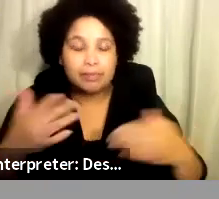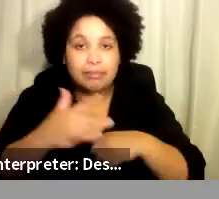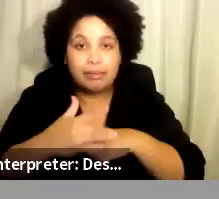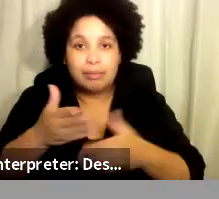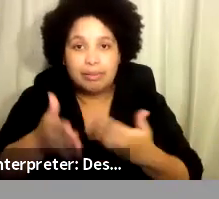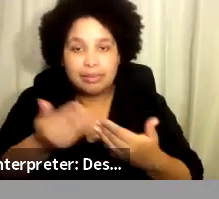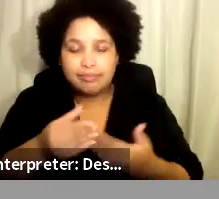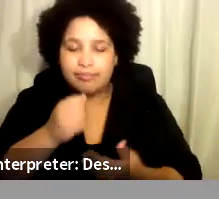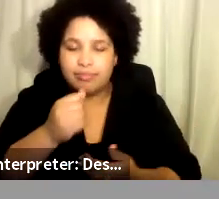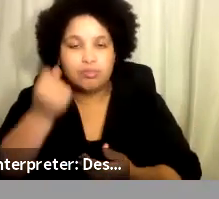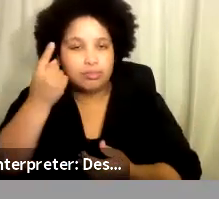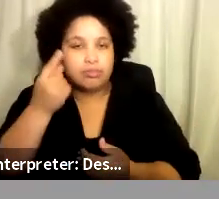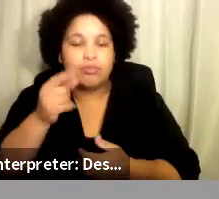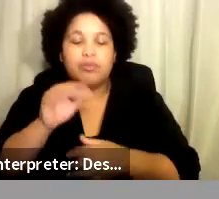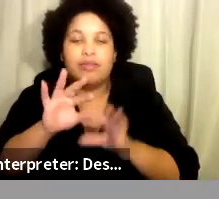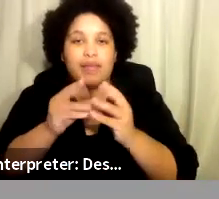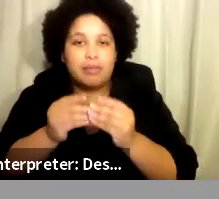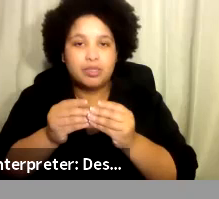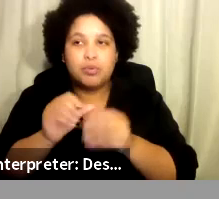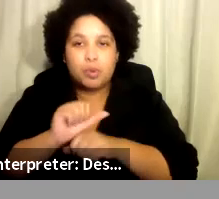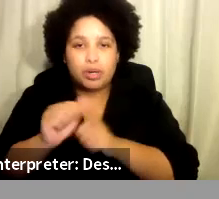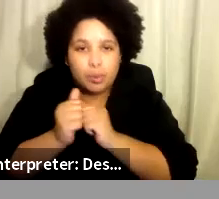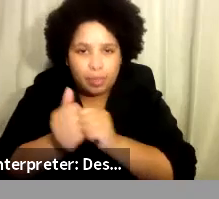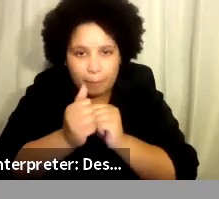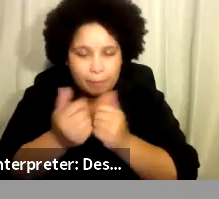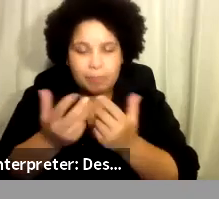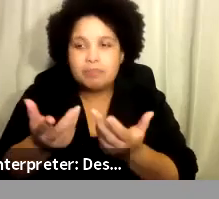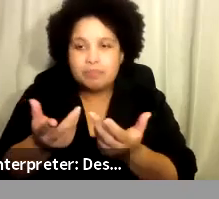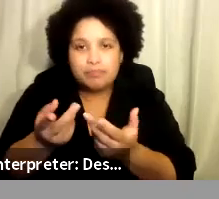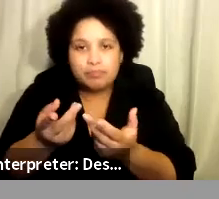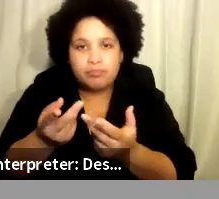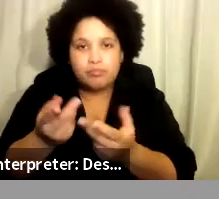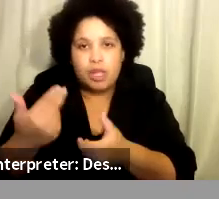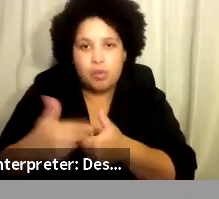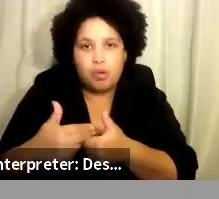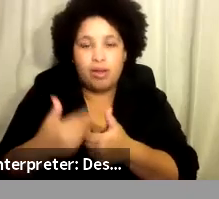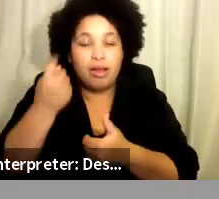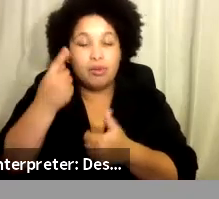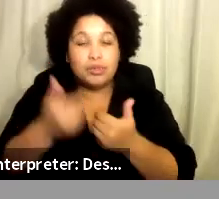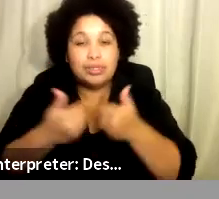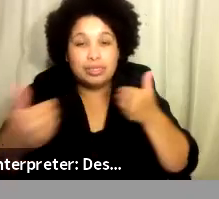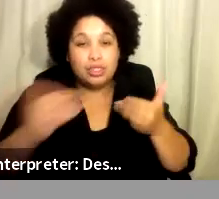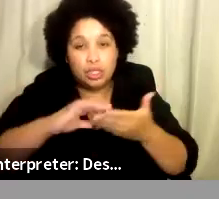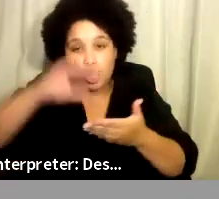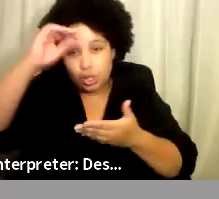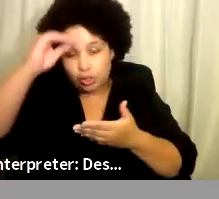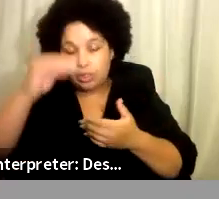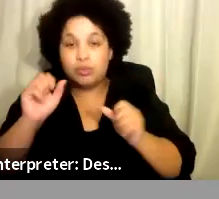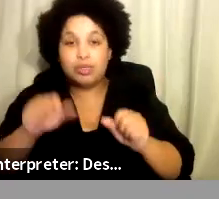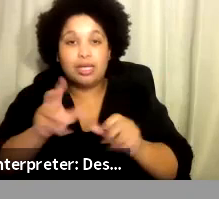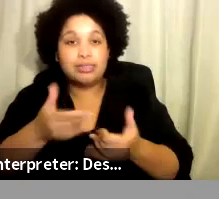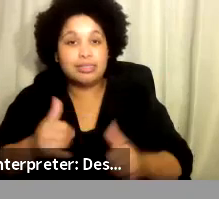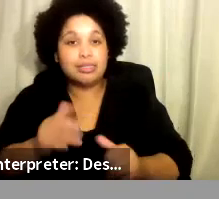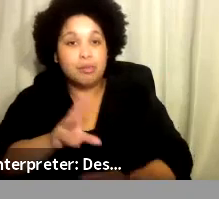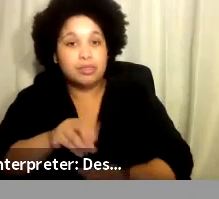So we have been working with families that enrolled this year. And because we are doing distance learning right now, you are able to